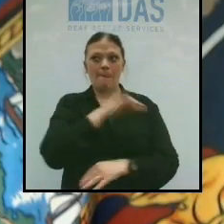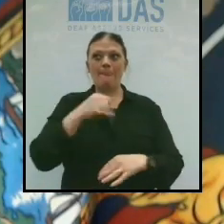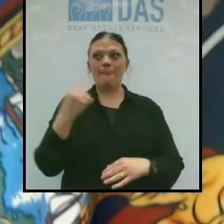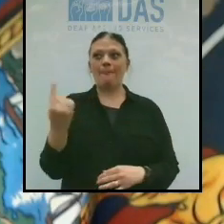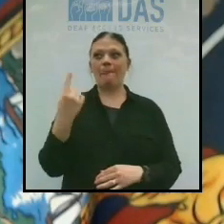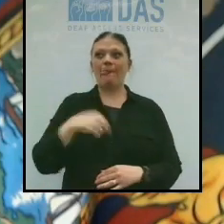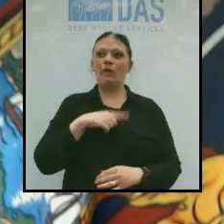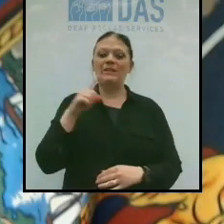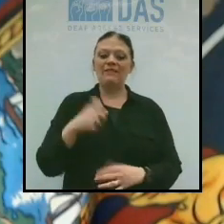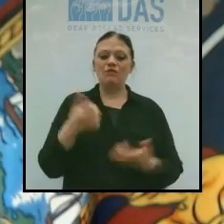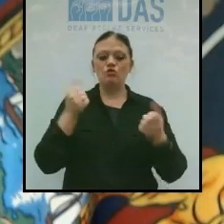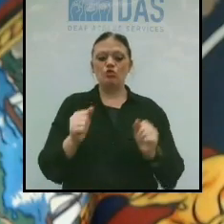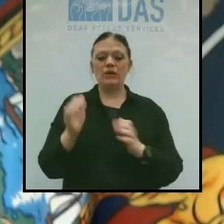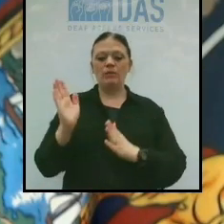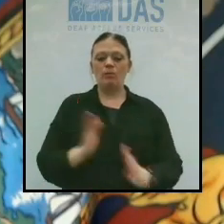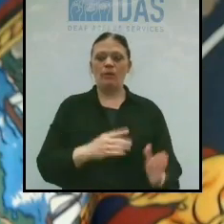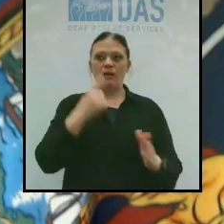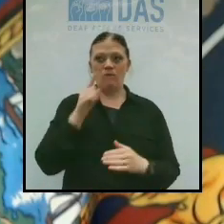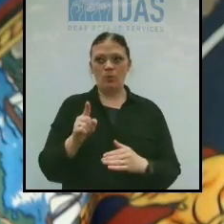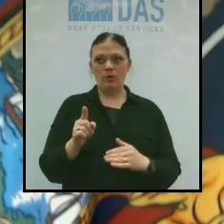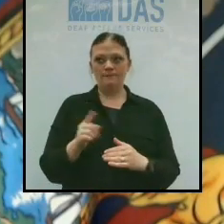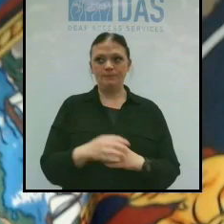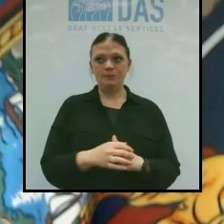that we have to try to be prepared for.